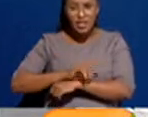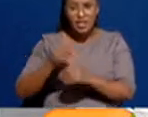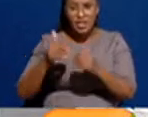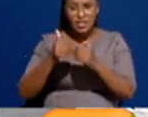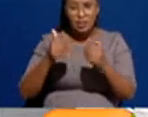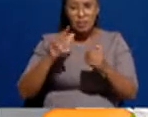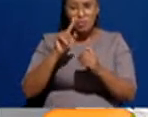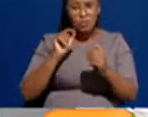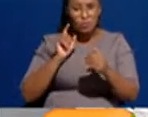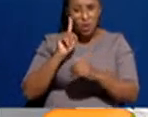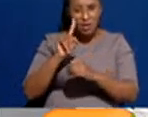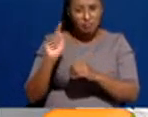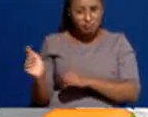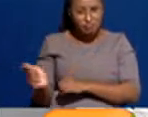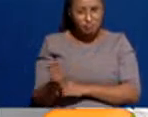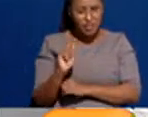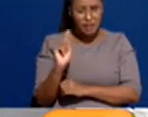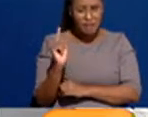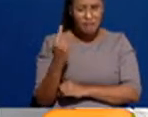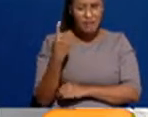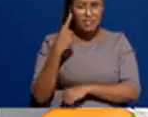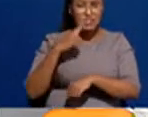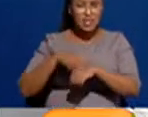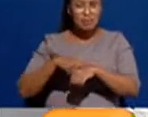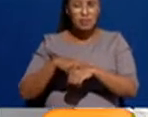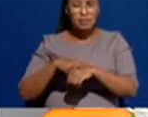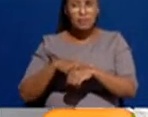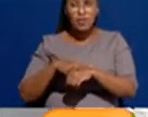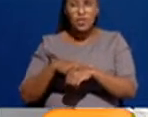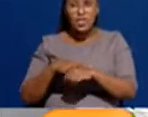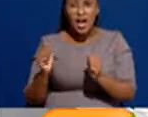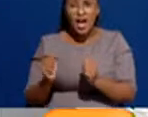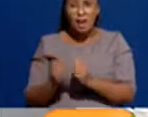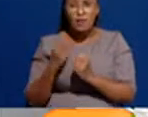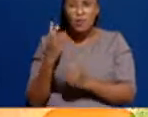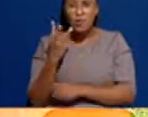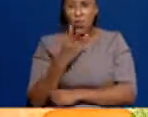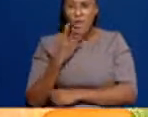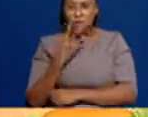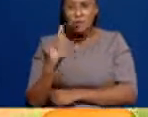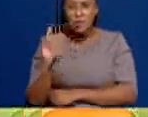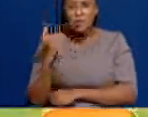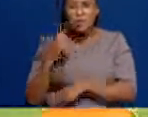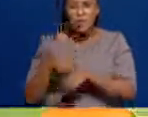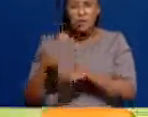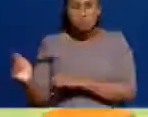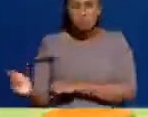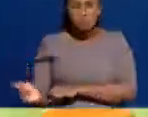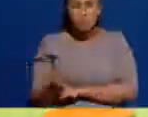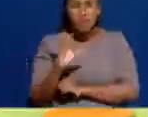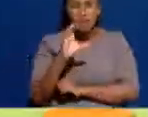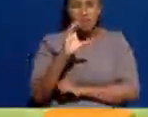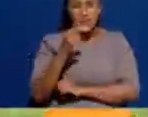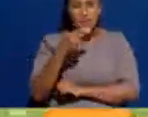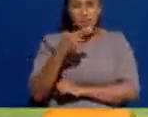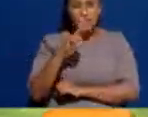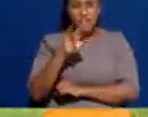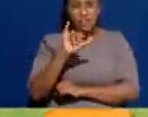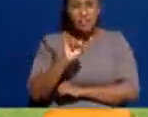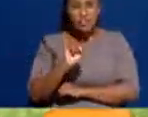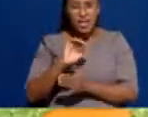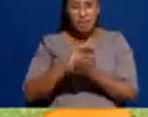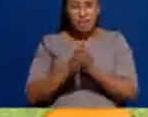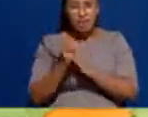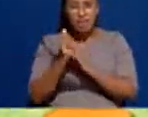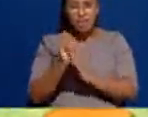one shot going into the final round of play on Wednesday. Round one leader Krish, Shah reclaimed the leaderboard